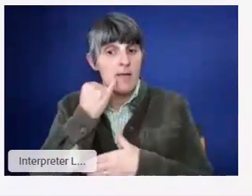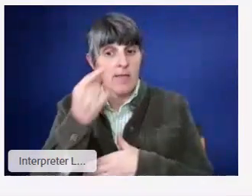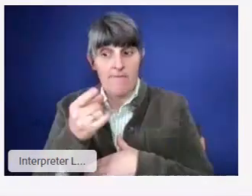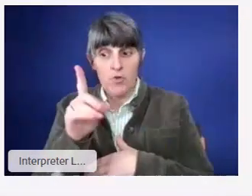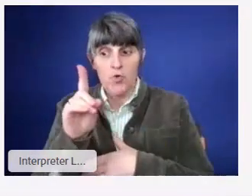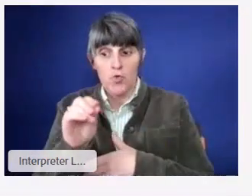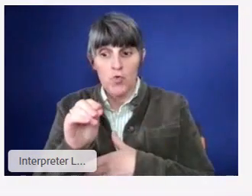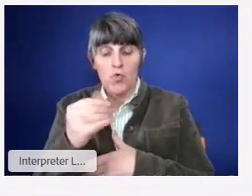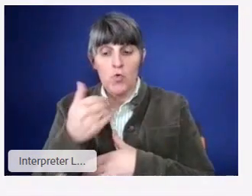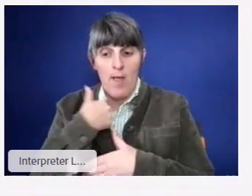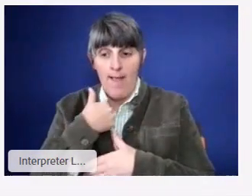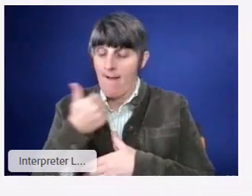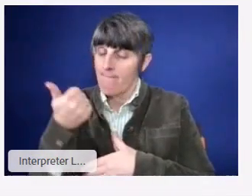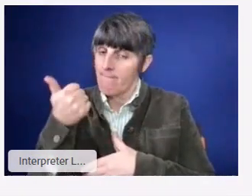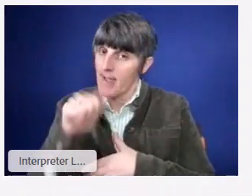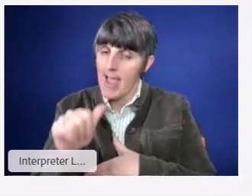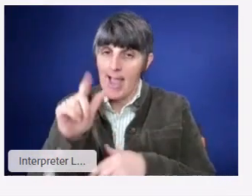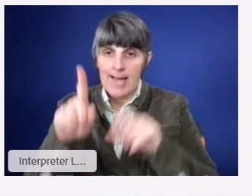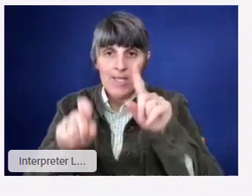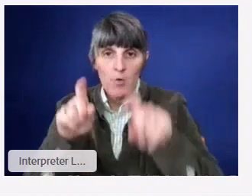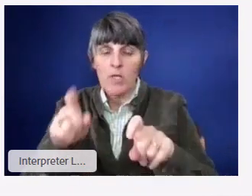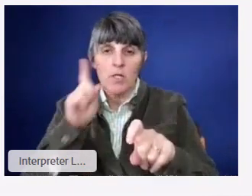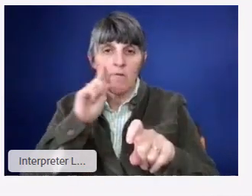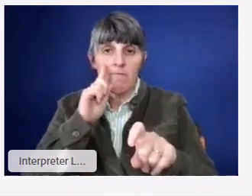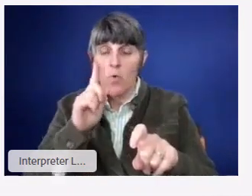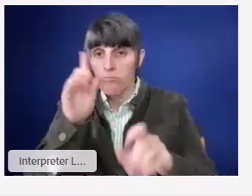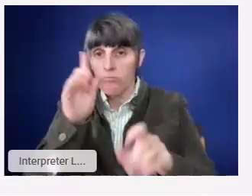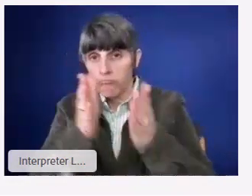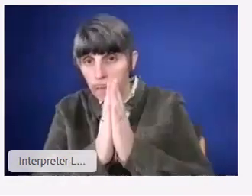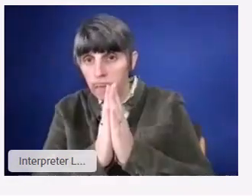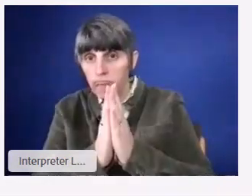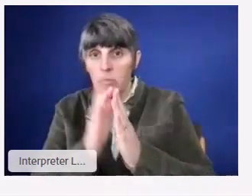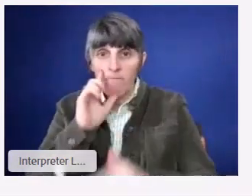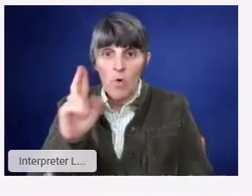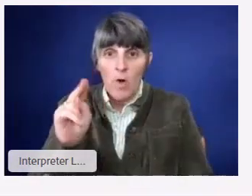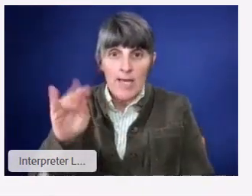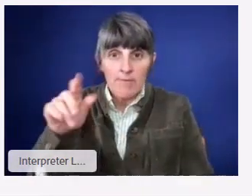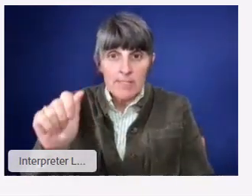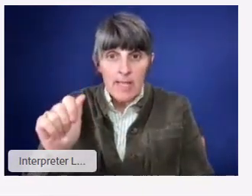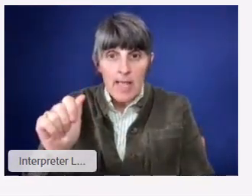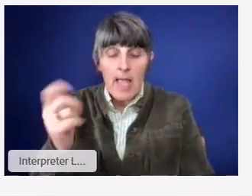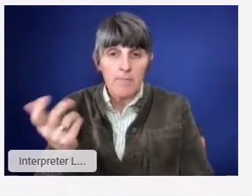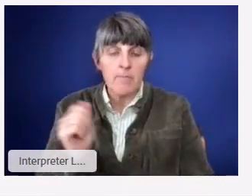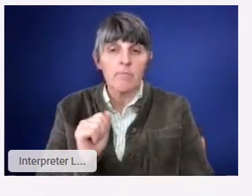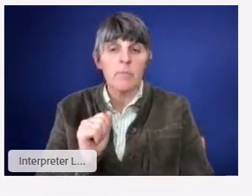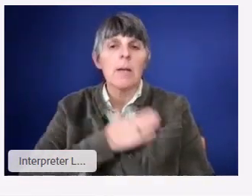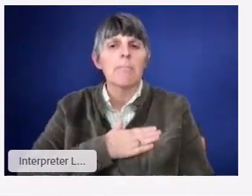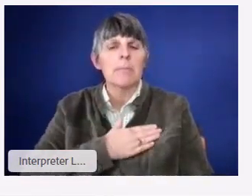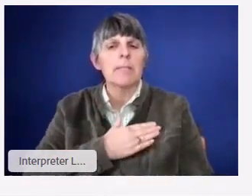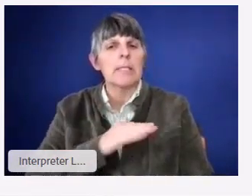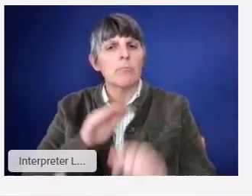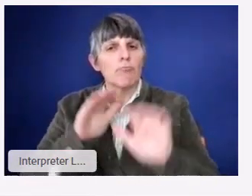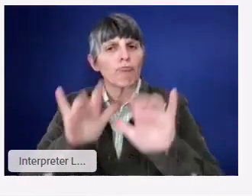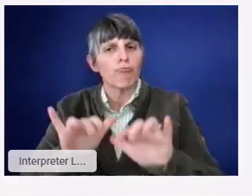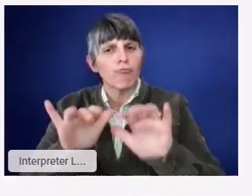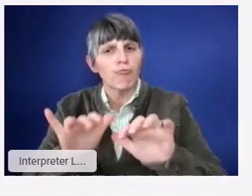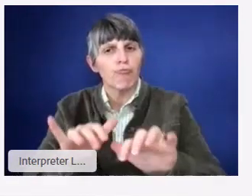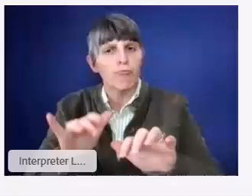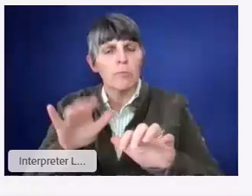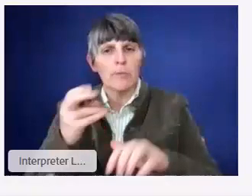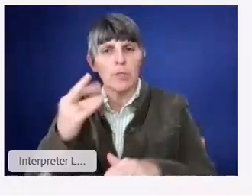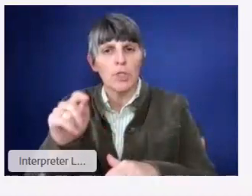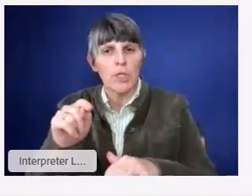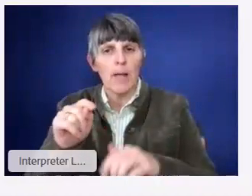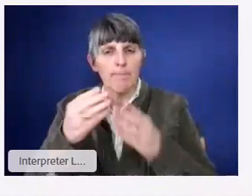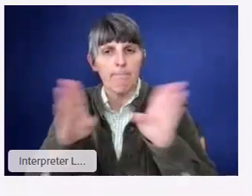have any questions to provide for the NFTA team, please feel free to provide those in the